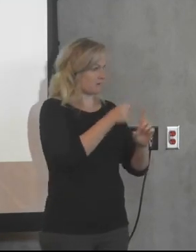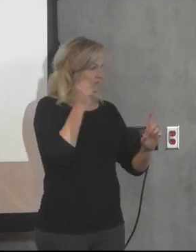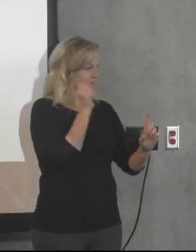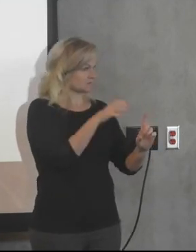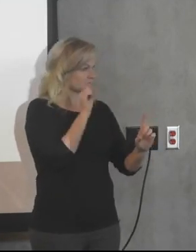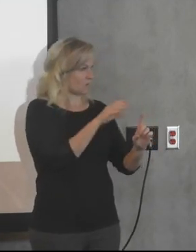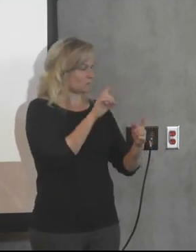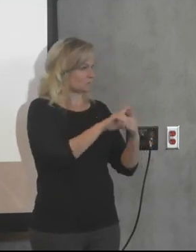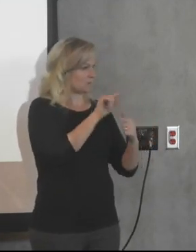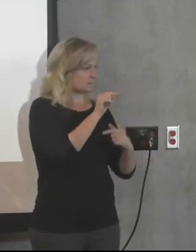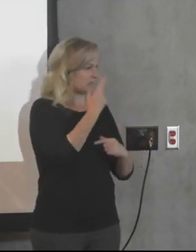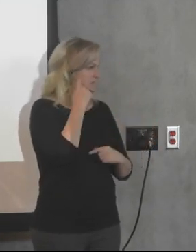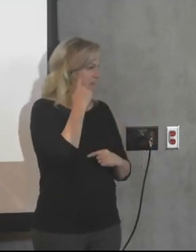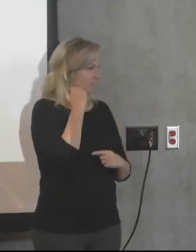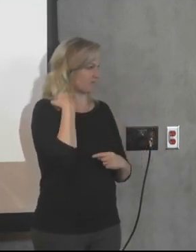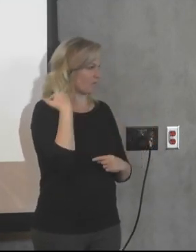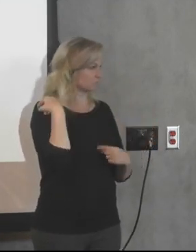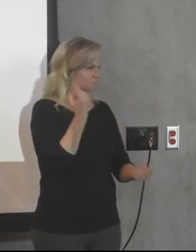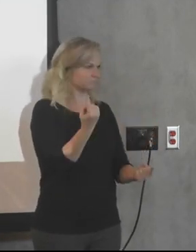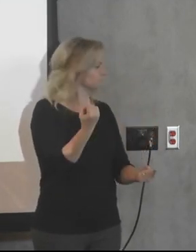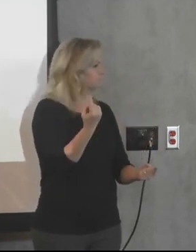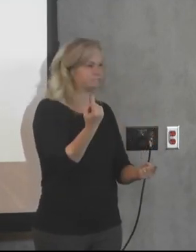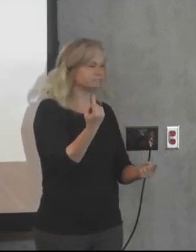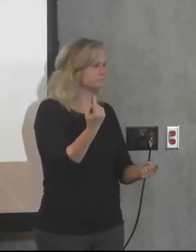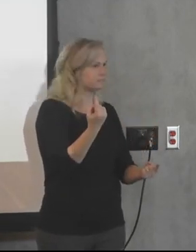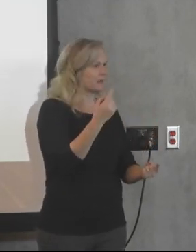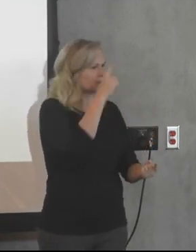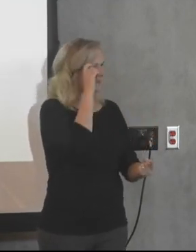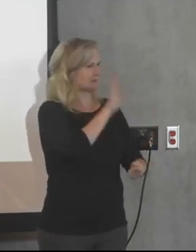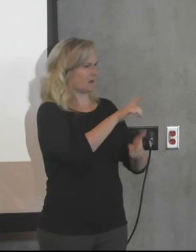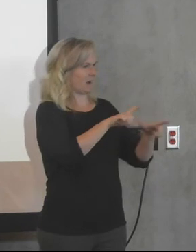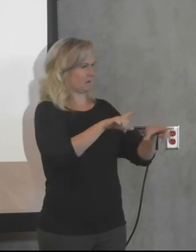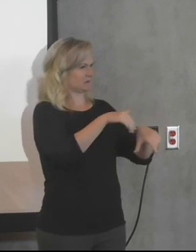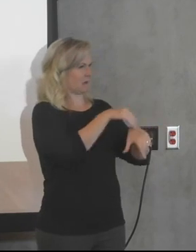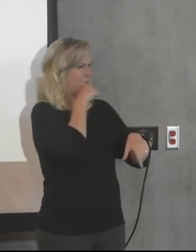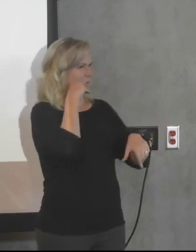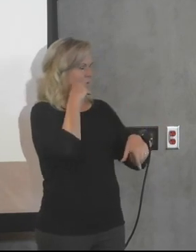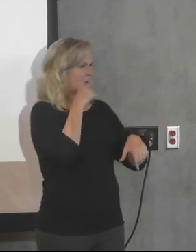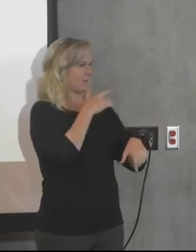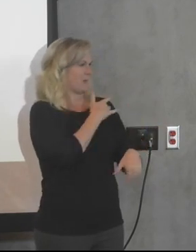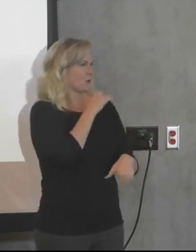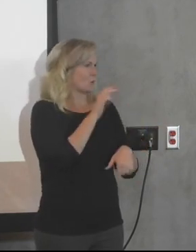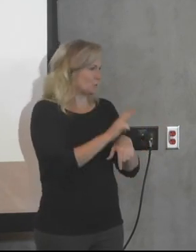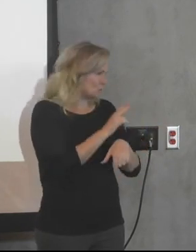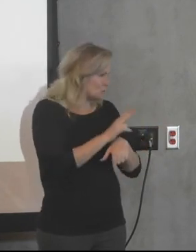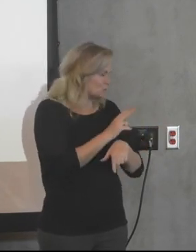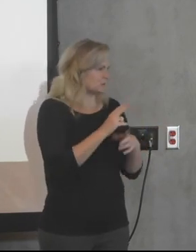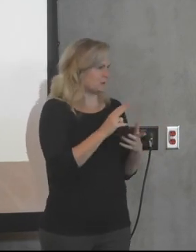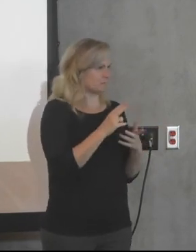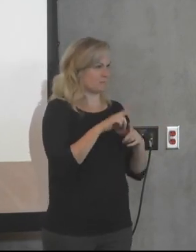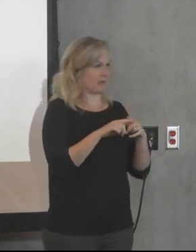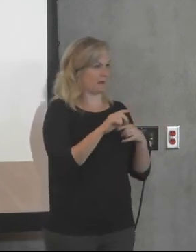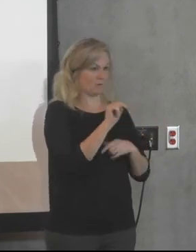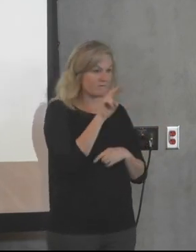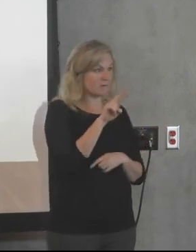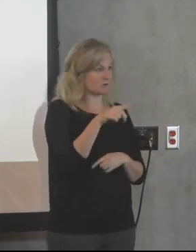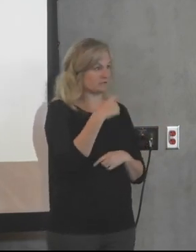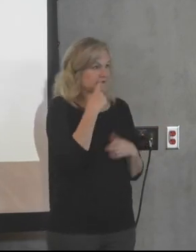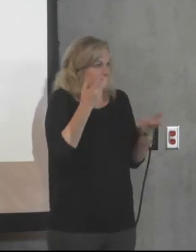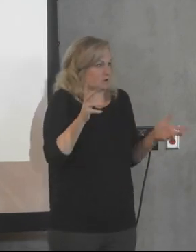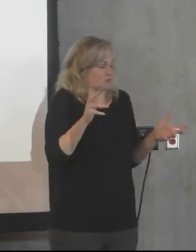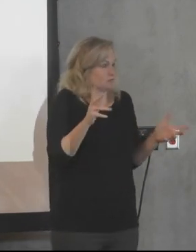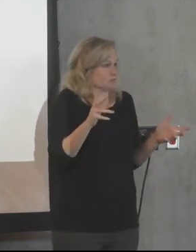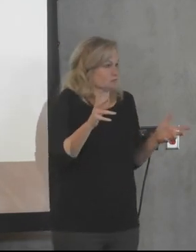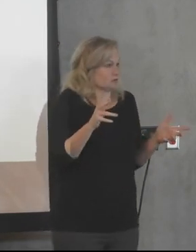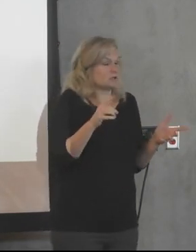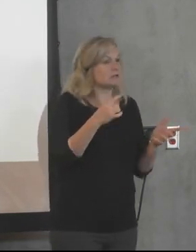sound before because it doesn't occur in their languages they speak at home. And she says, I do this because